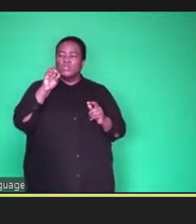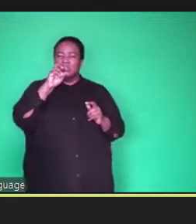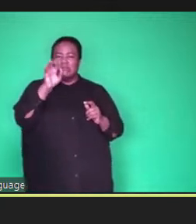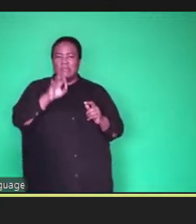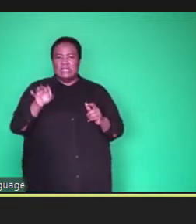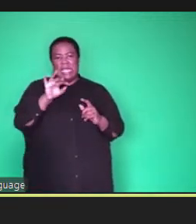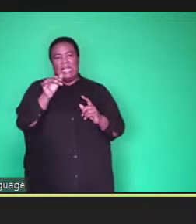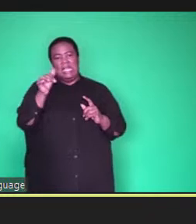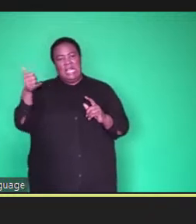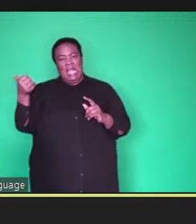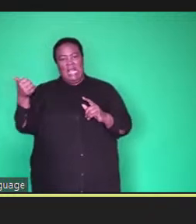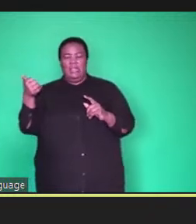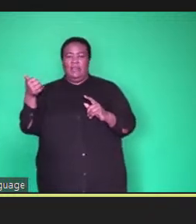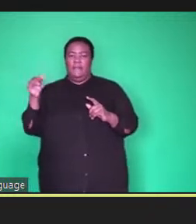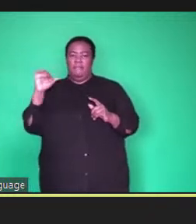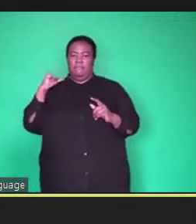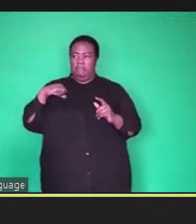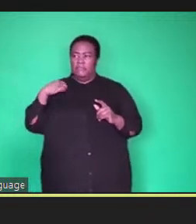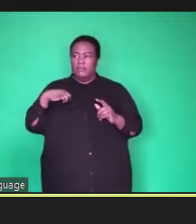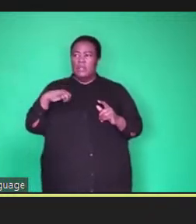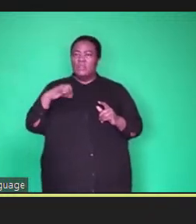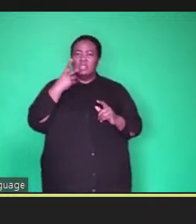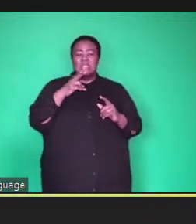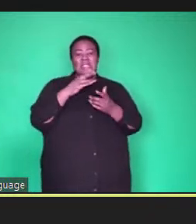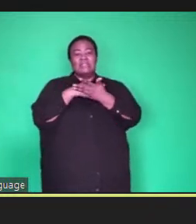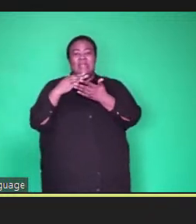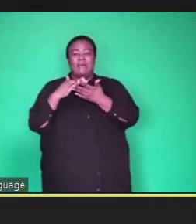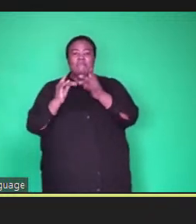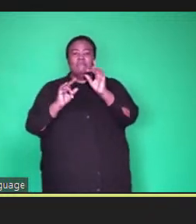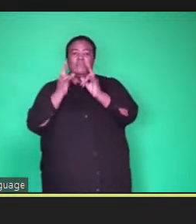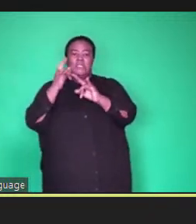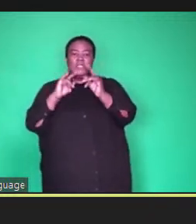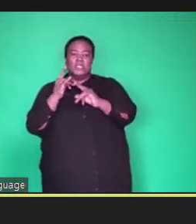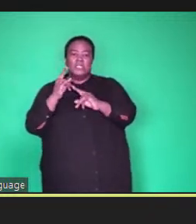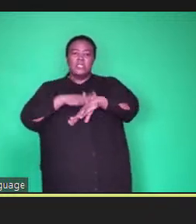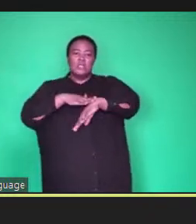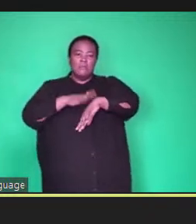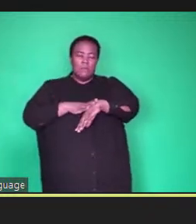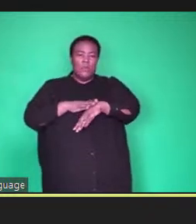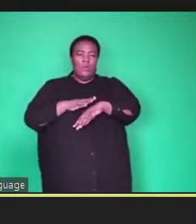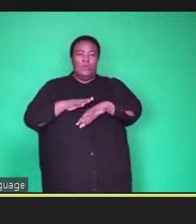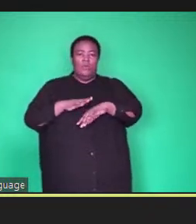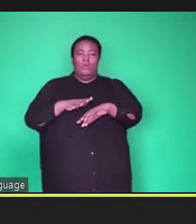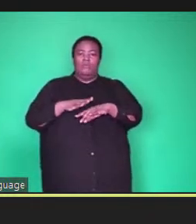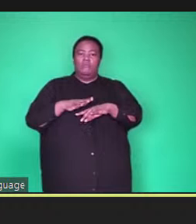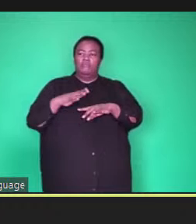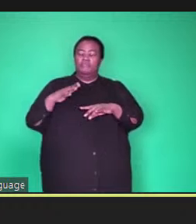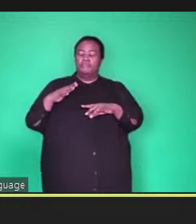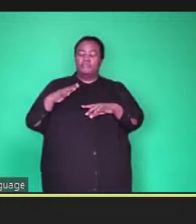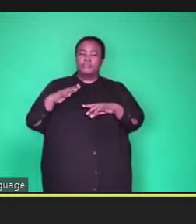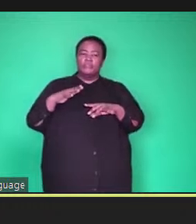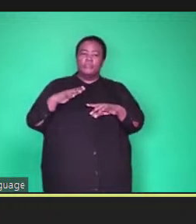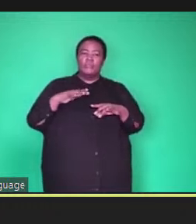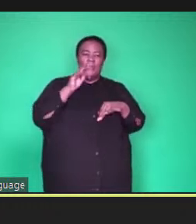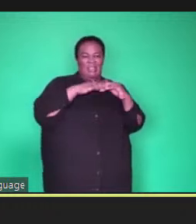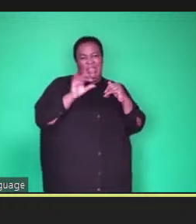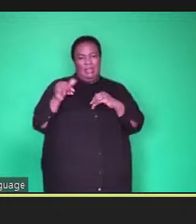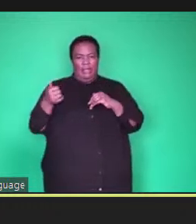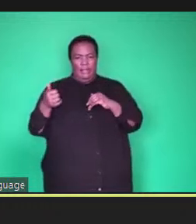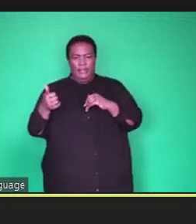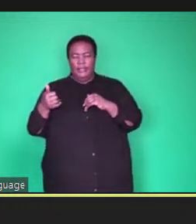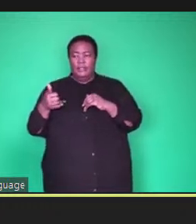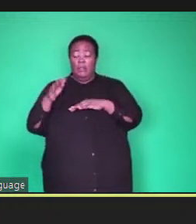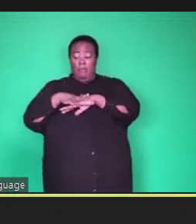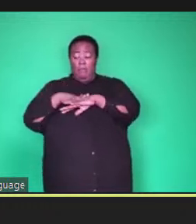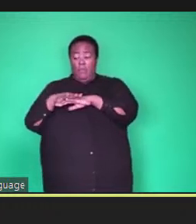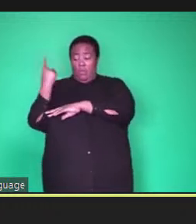large towns are more populous than secondary cities, and mostly rural, only 15% of the population. But